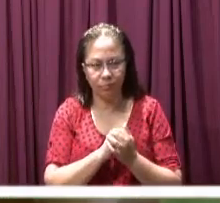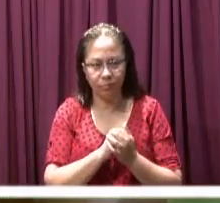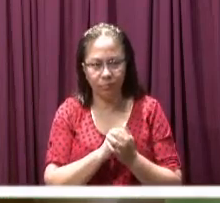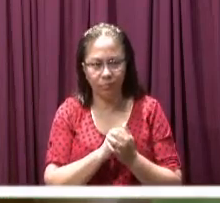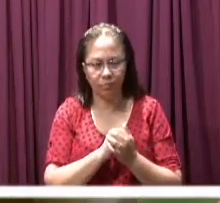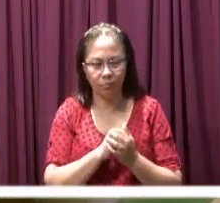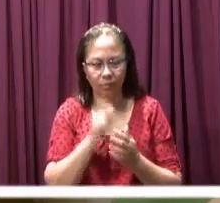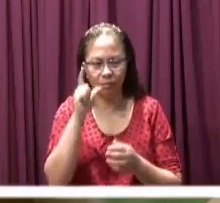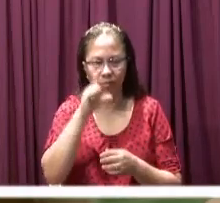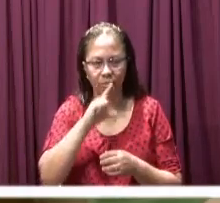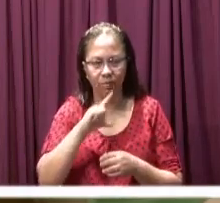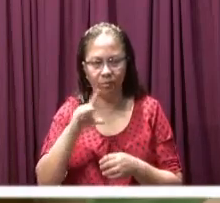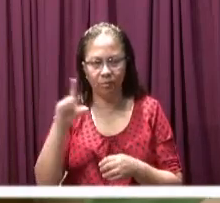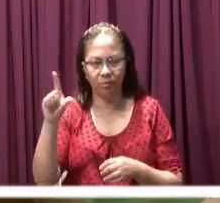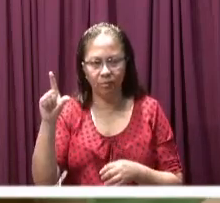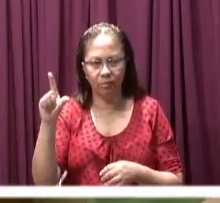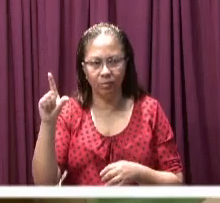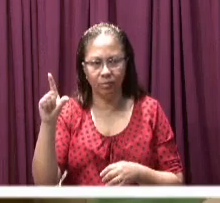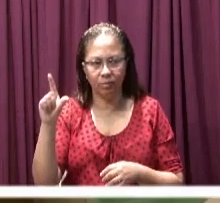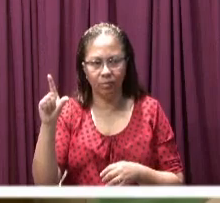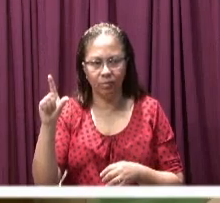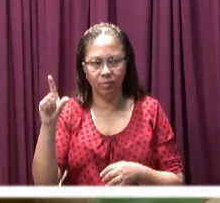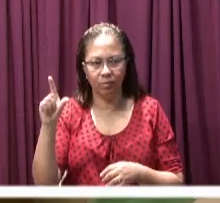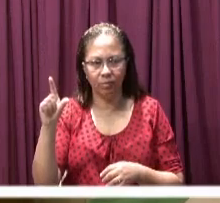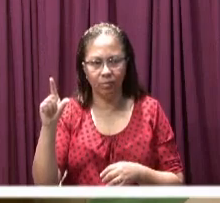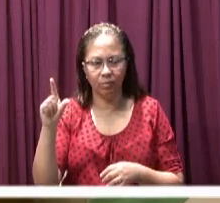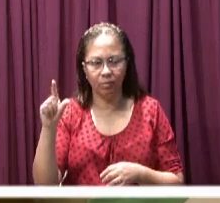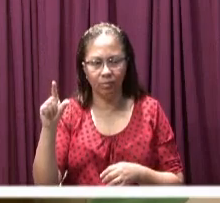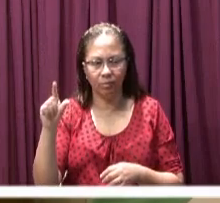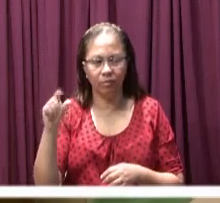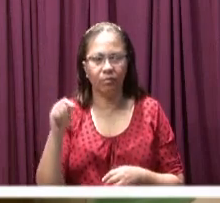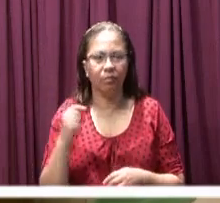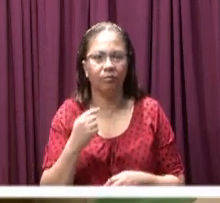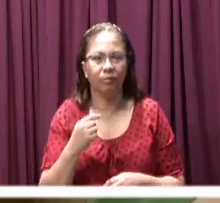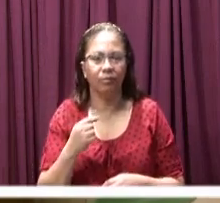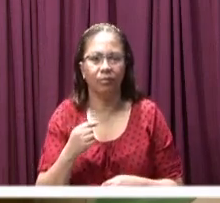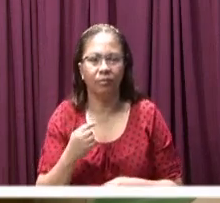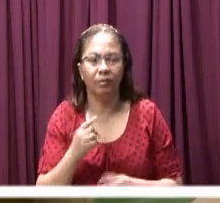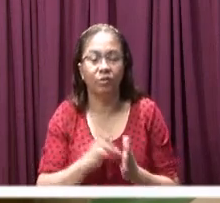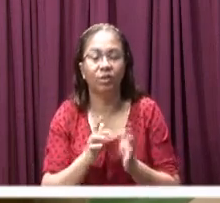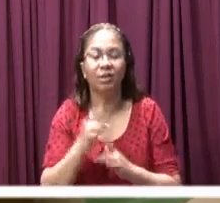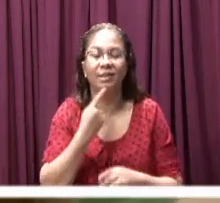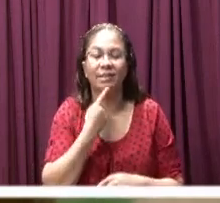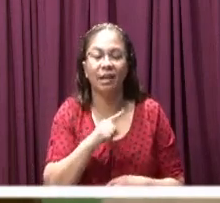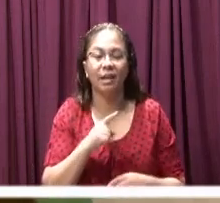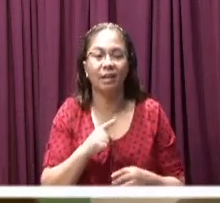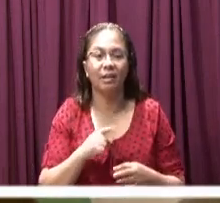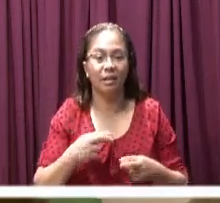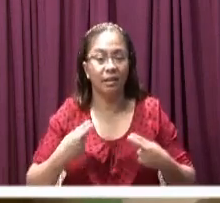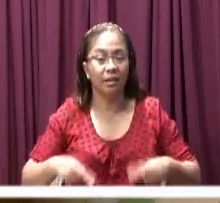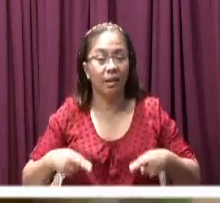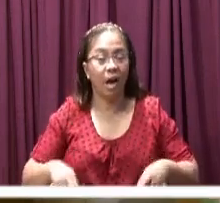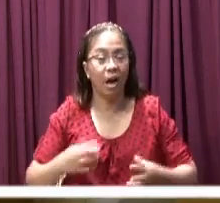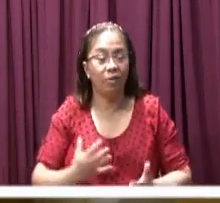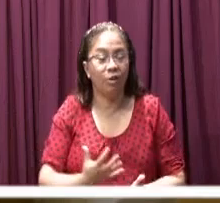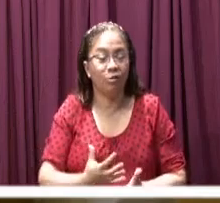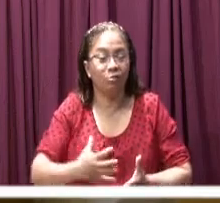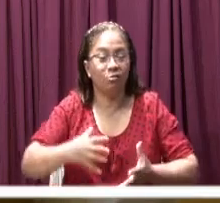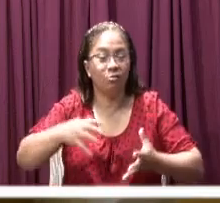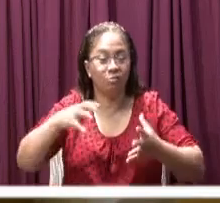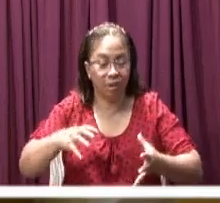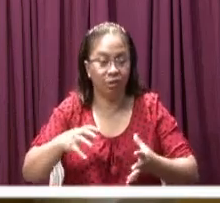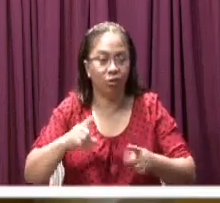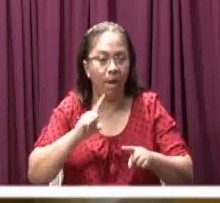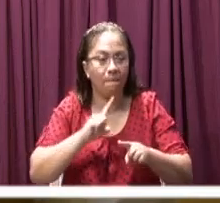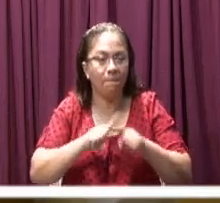He says, look, the harvest is rich, but the laborers are few. So he uses a new metaphor